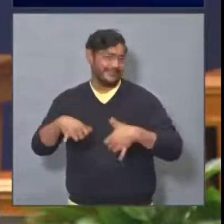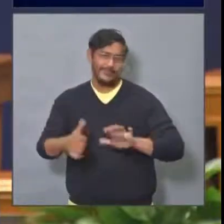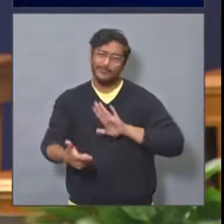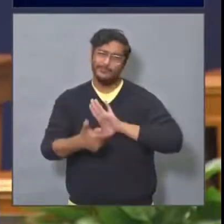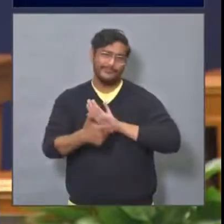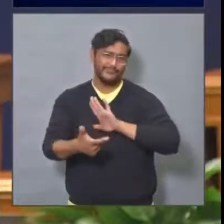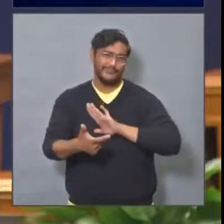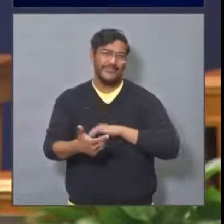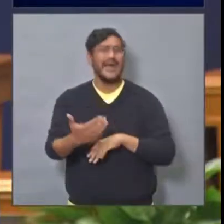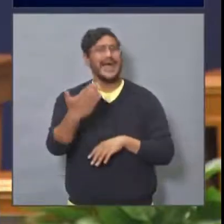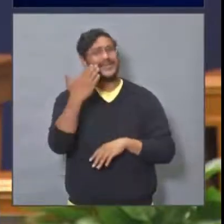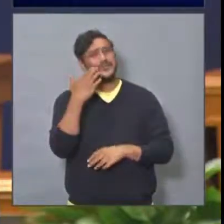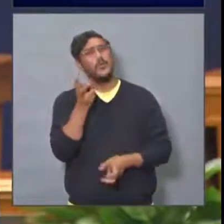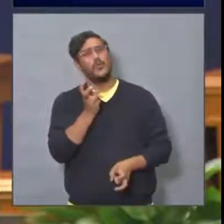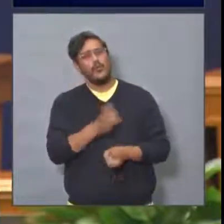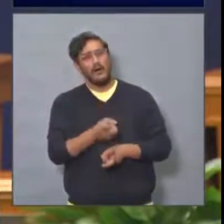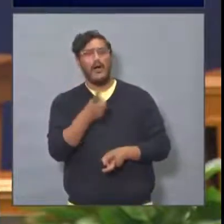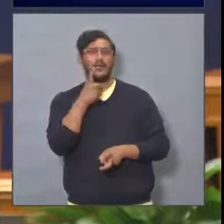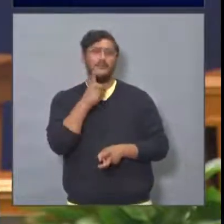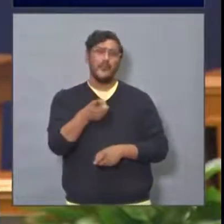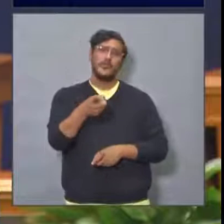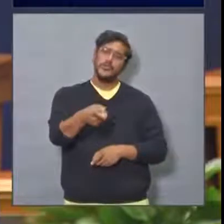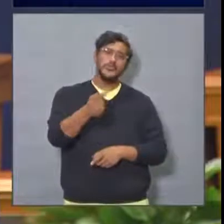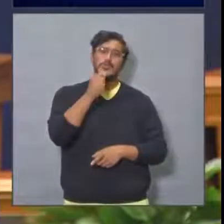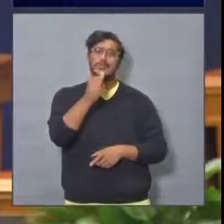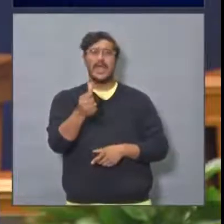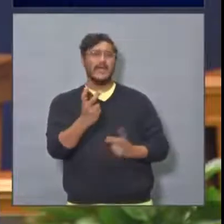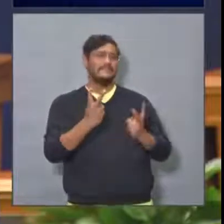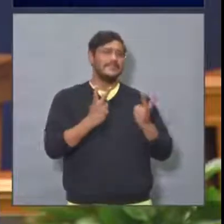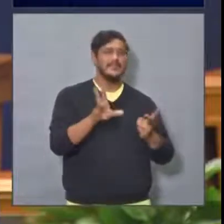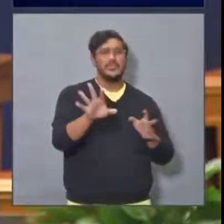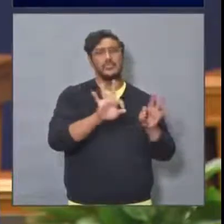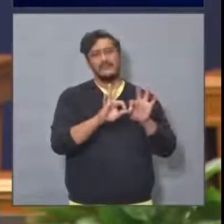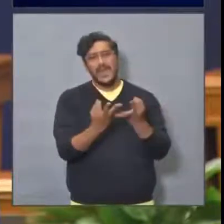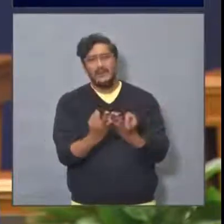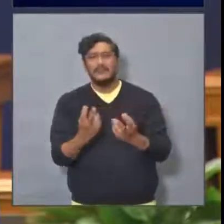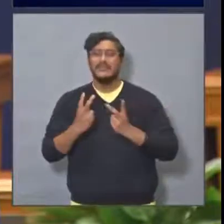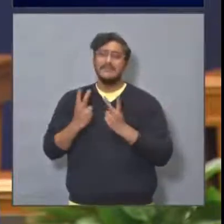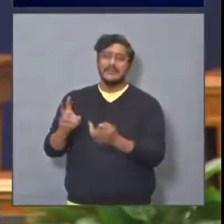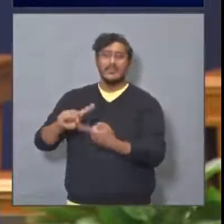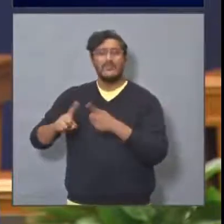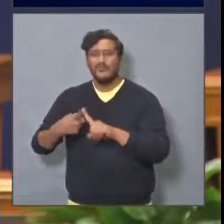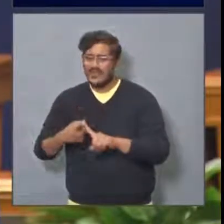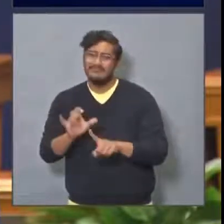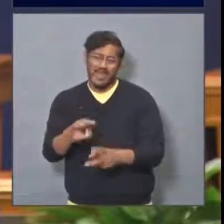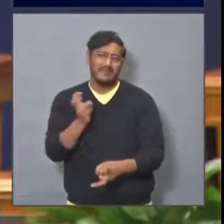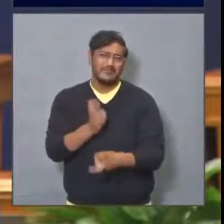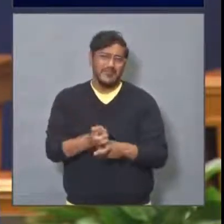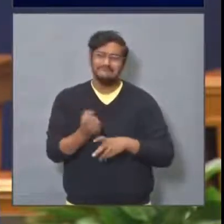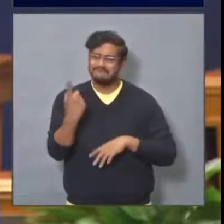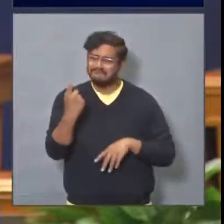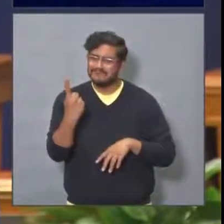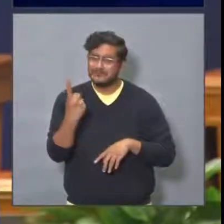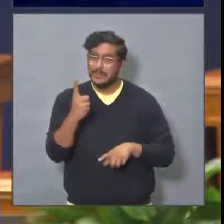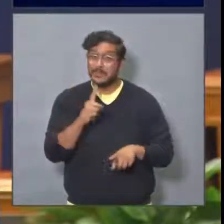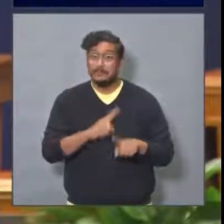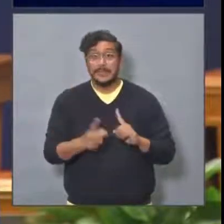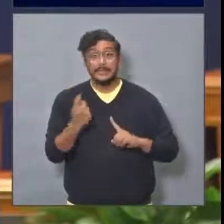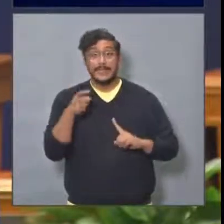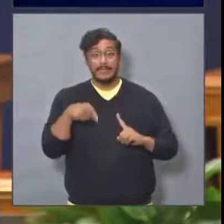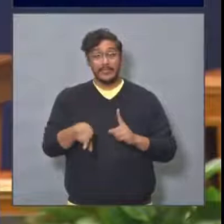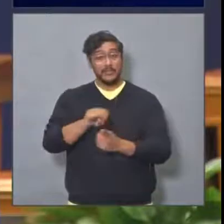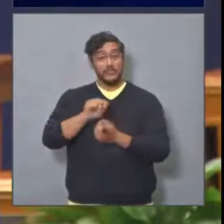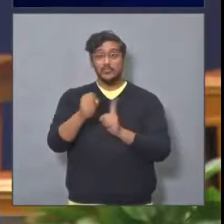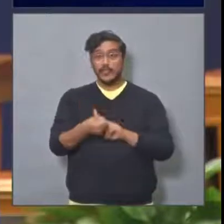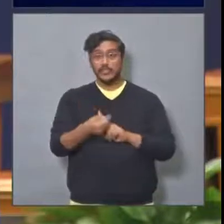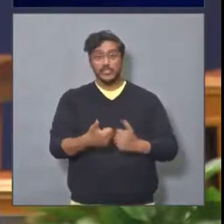to be away from family and friends, and the urge to see people is hard to resist. But this can be a matter of life and death.